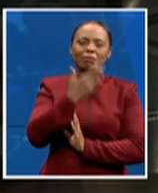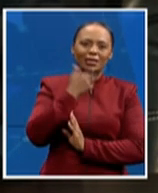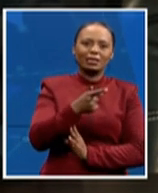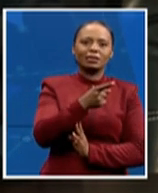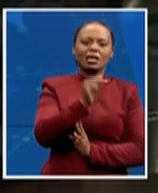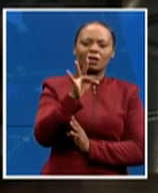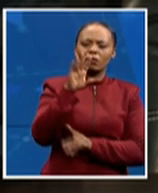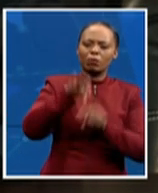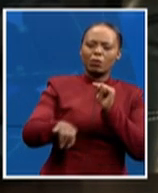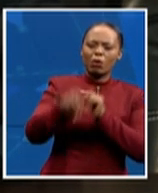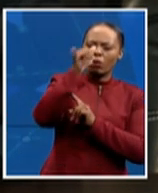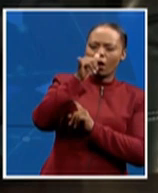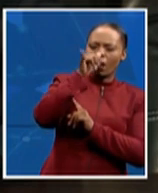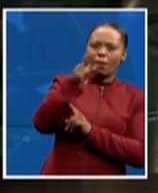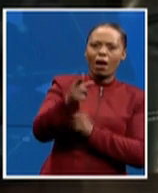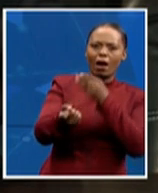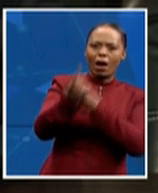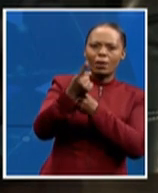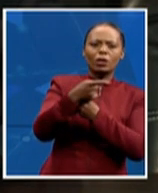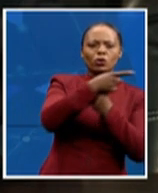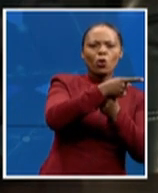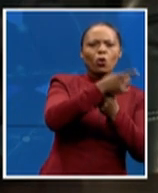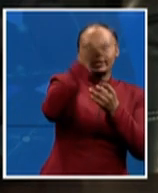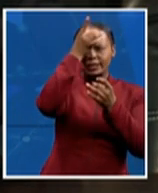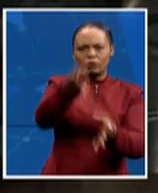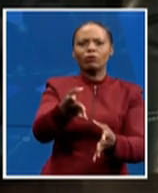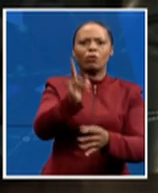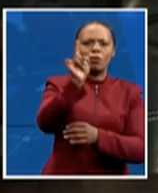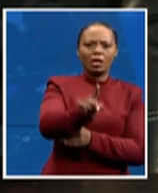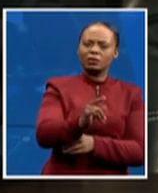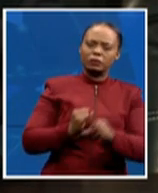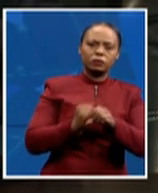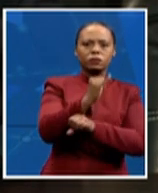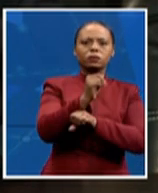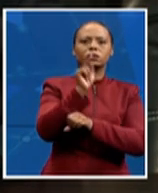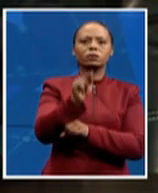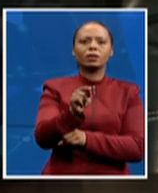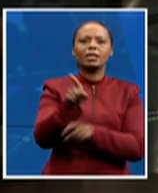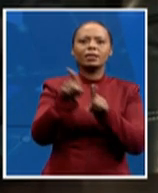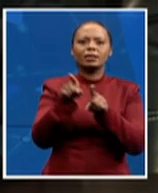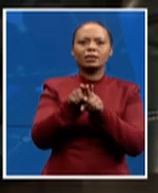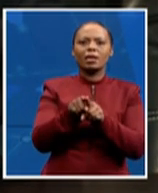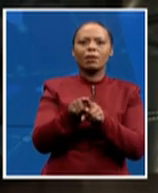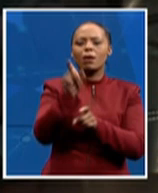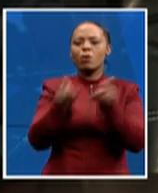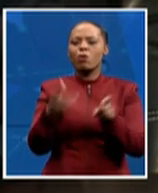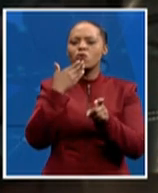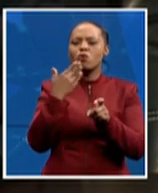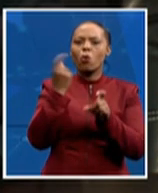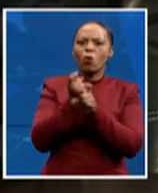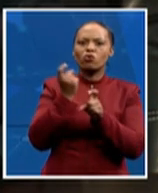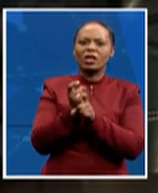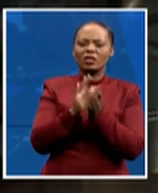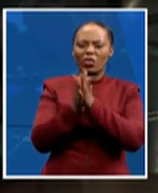this and rise up against all those who are destabilizing our economy, especially at